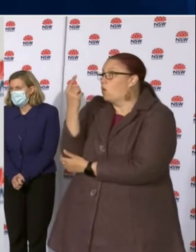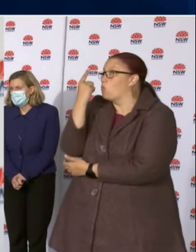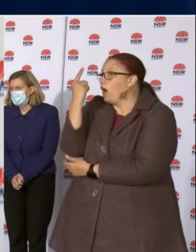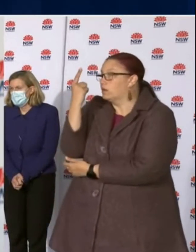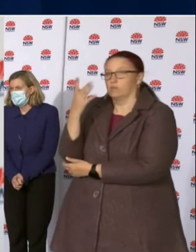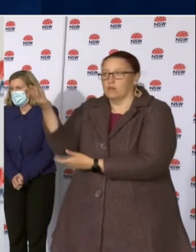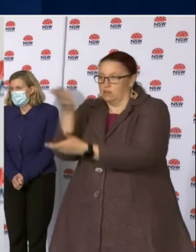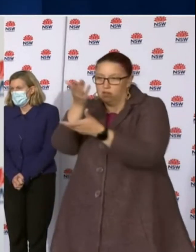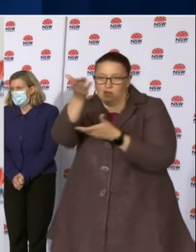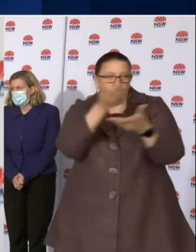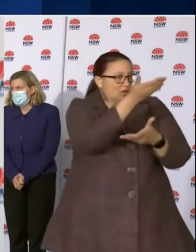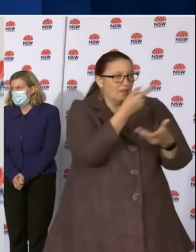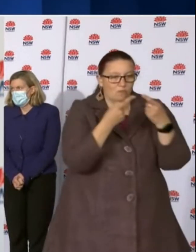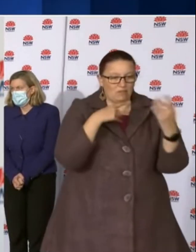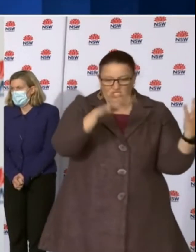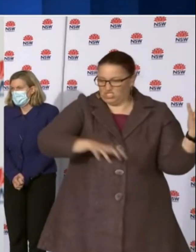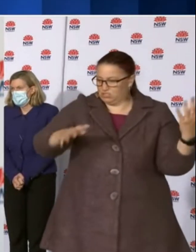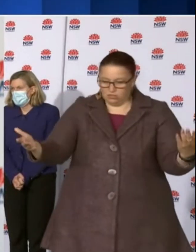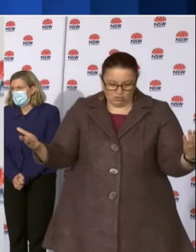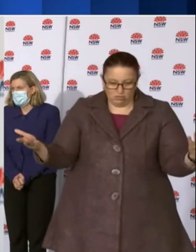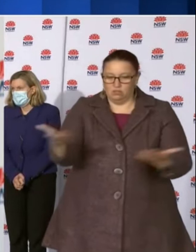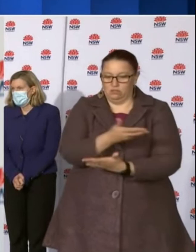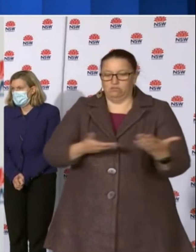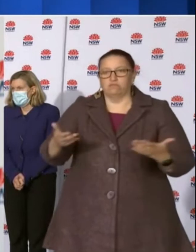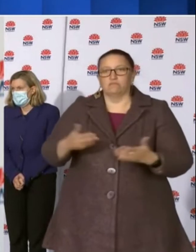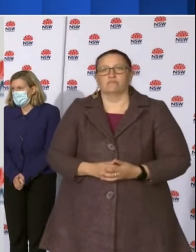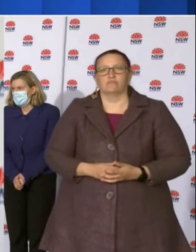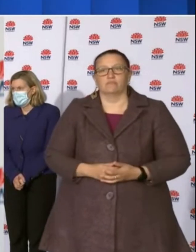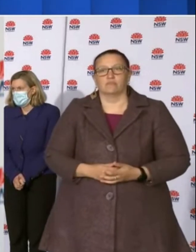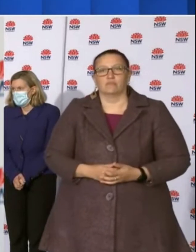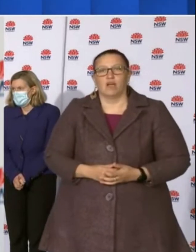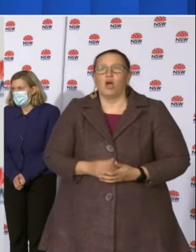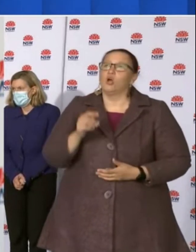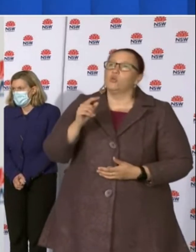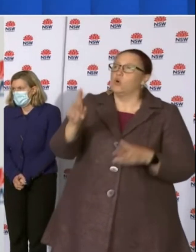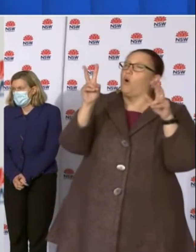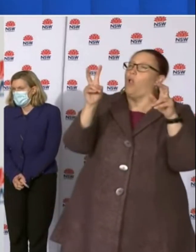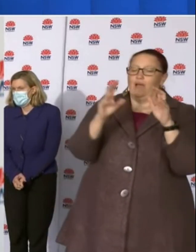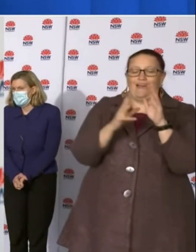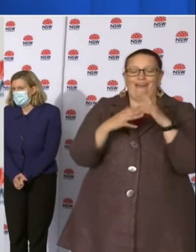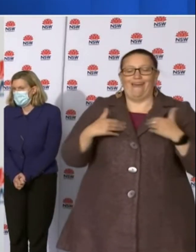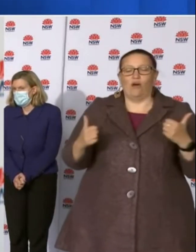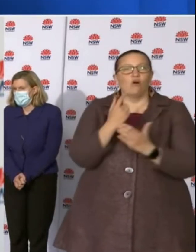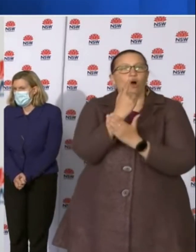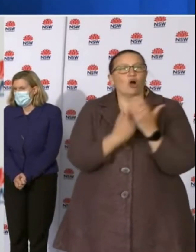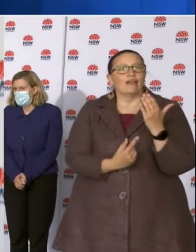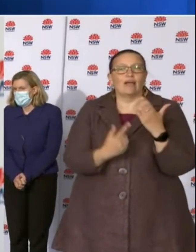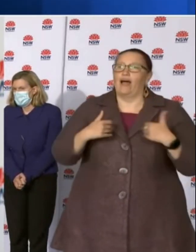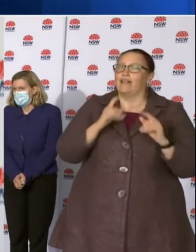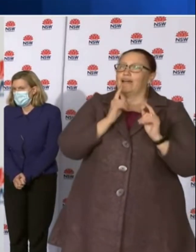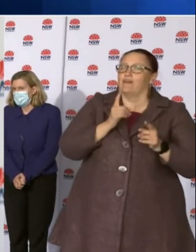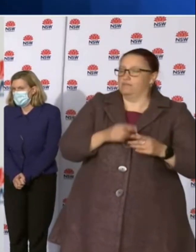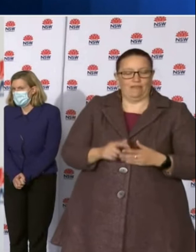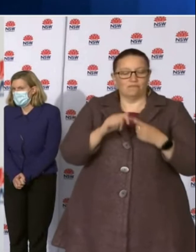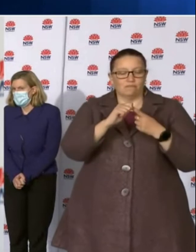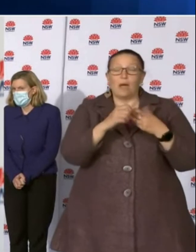sources. So I know sometimes the media refers to it as just health advice, but there's the public health team, and that's led by Dr. Chan,